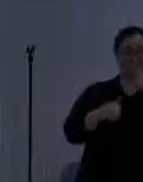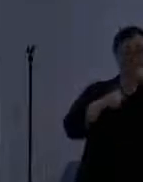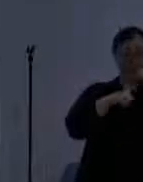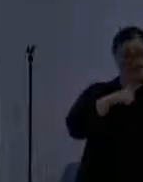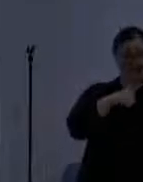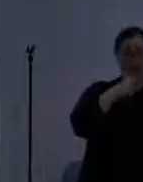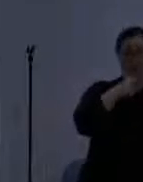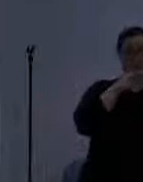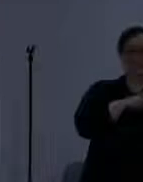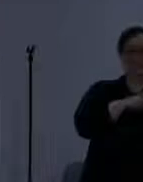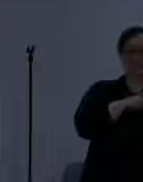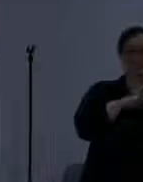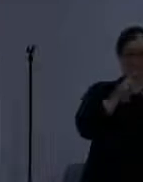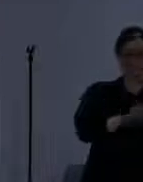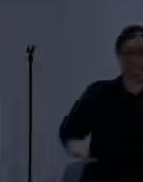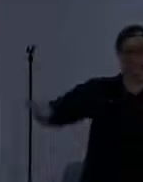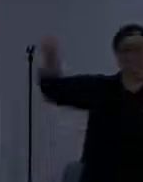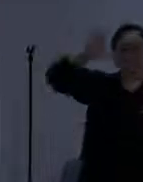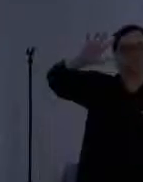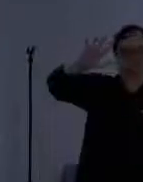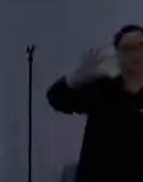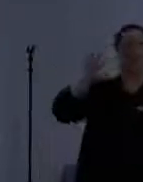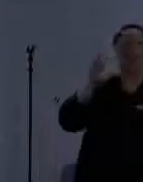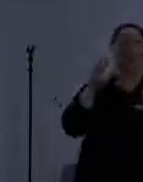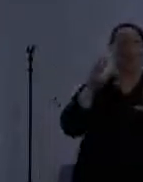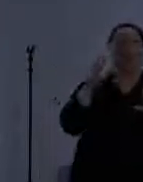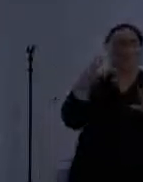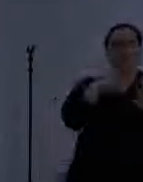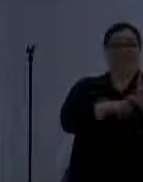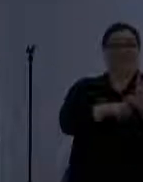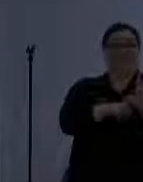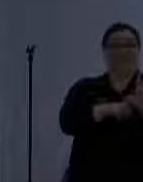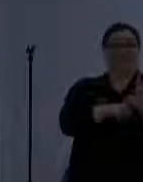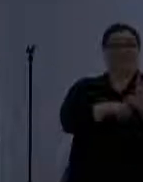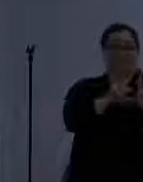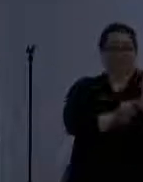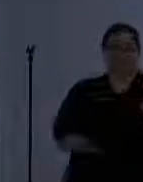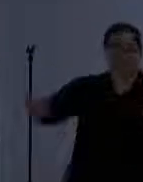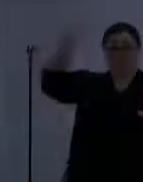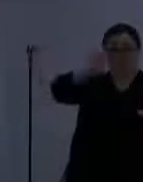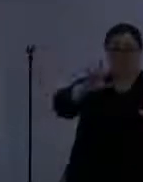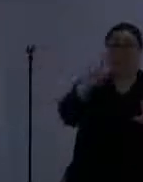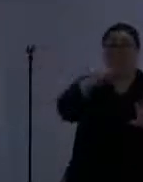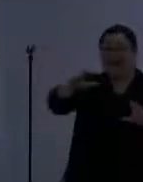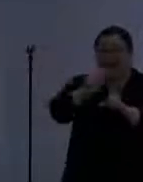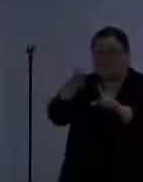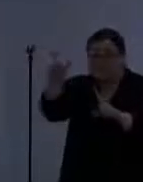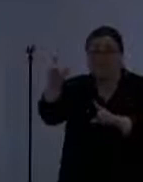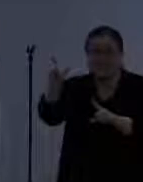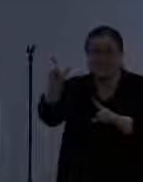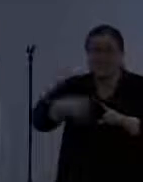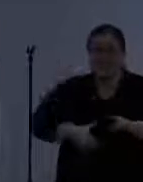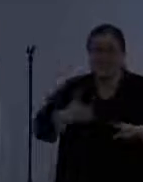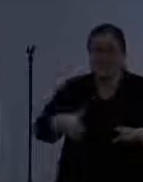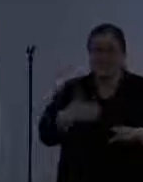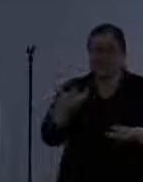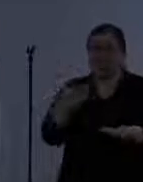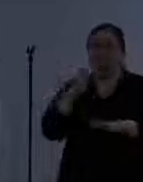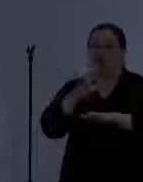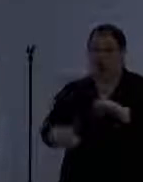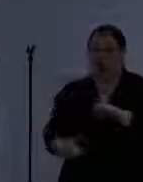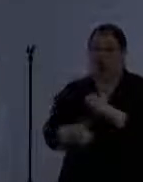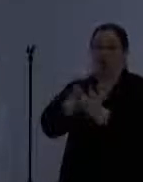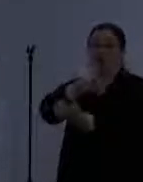80-something% of all of the reporting that's happening in other states is restrictive practices, which goes to show